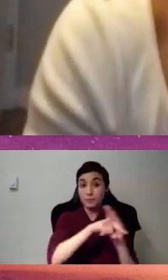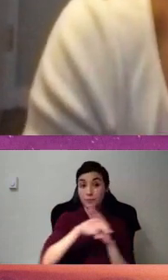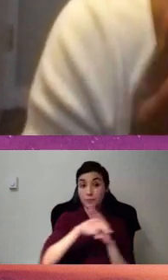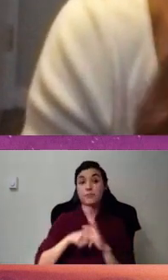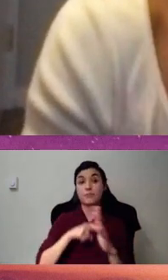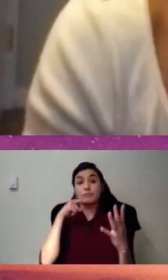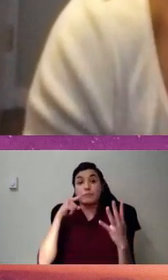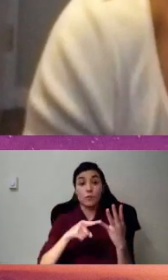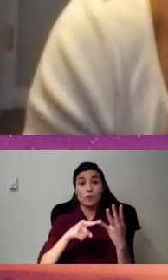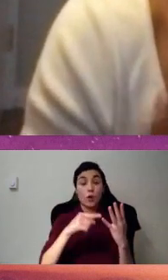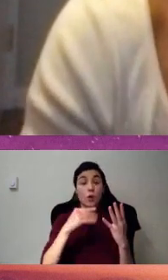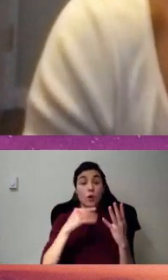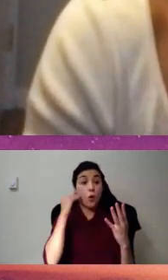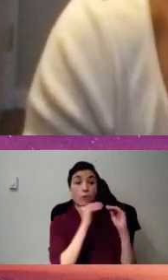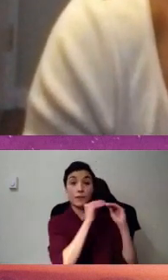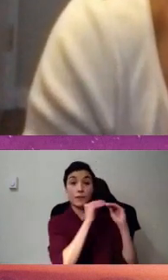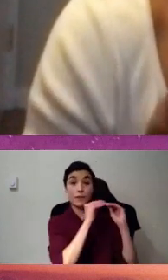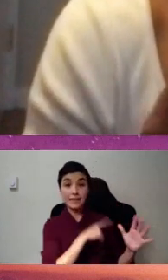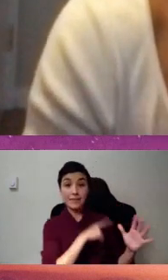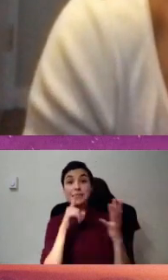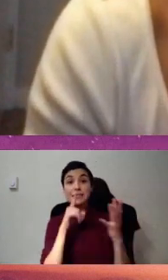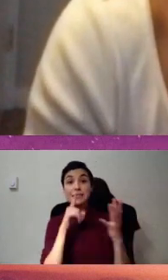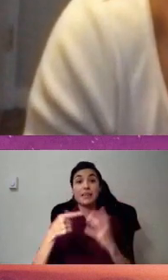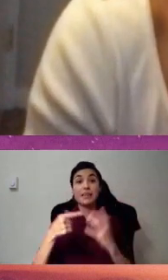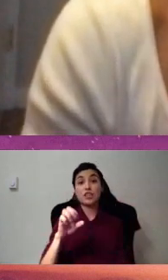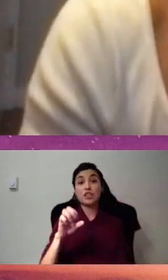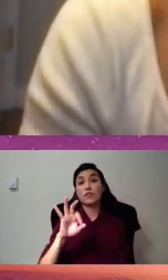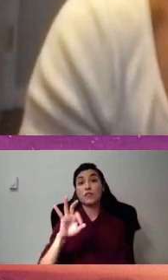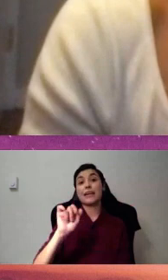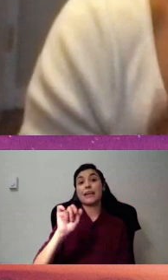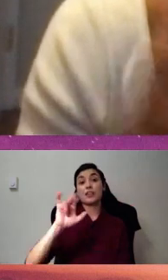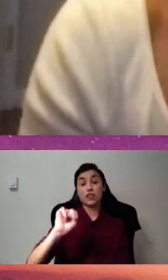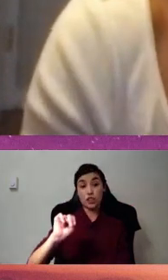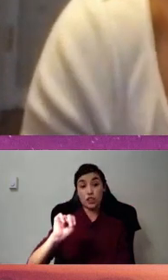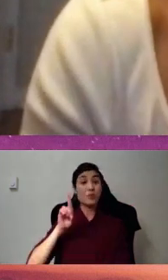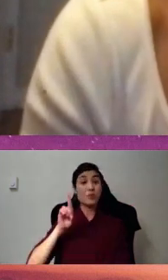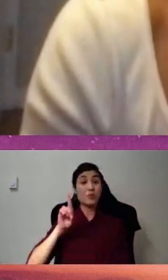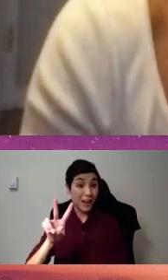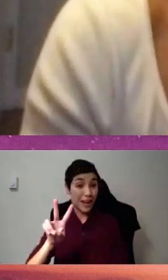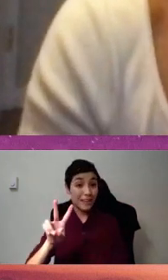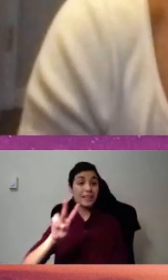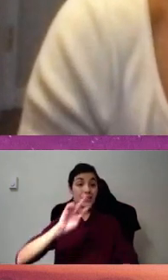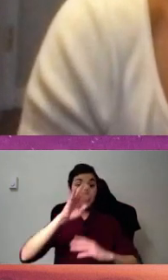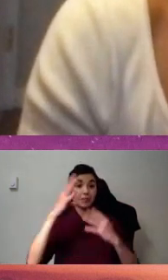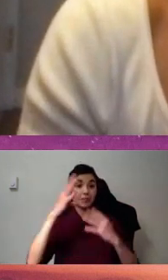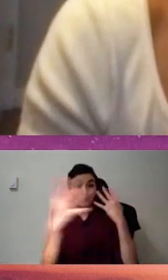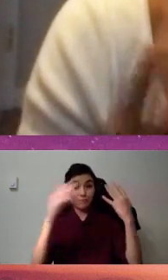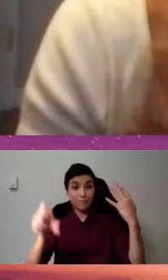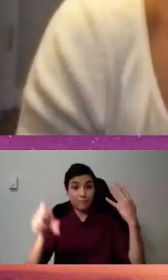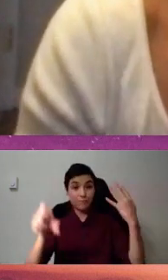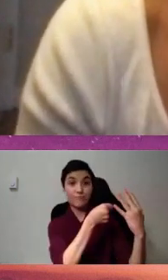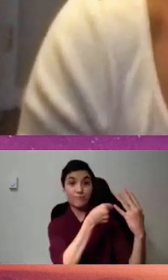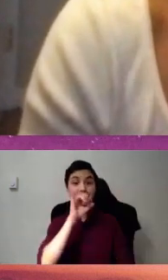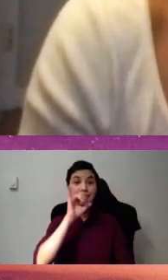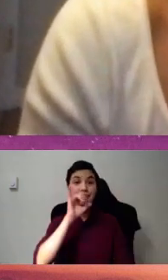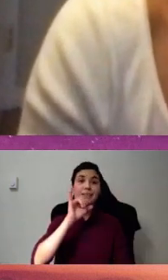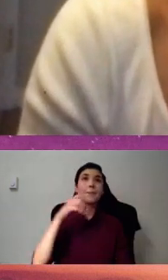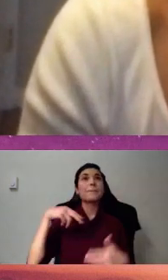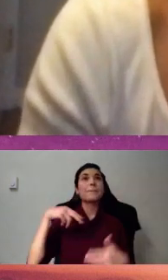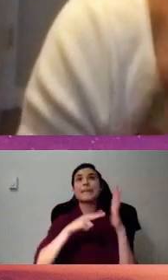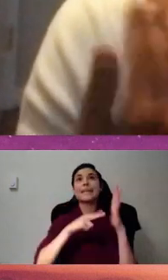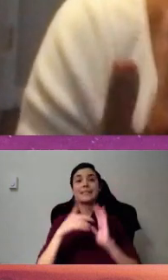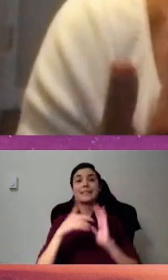redlining, it's gentrification, it's domestic violence, it's patriarchy, it's incarceration, it's diet culture.